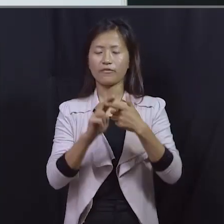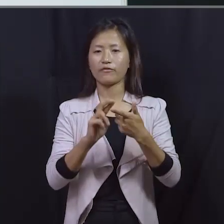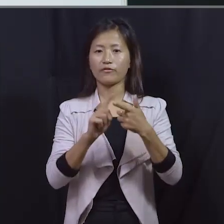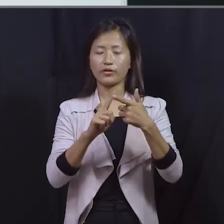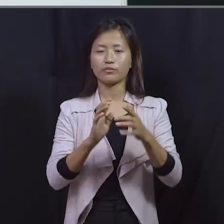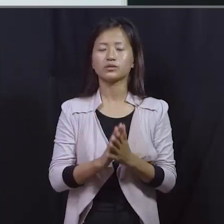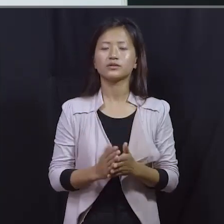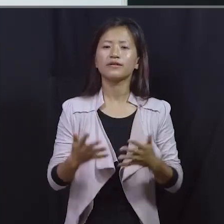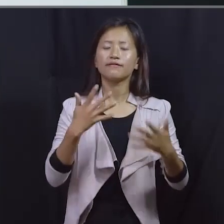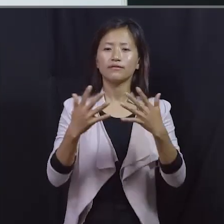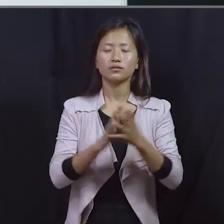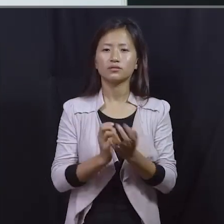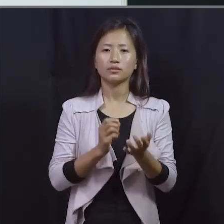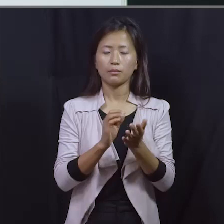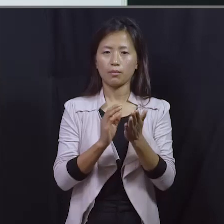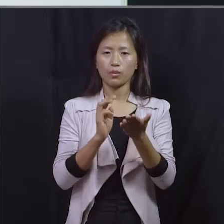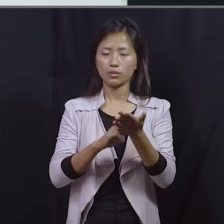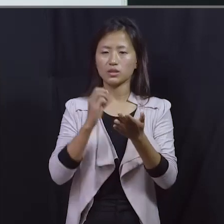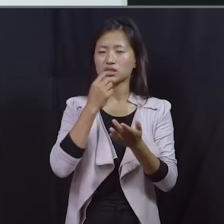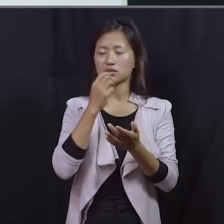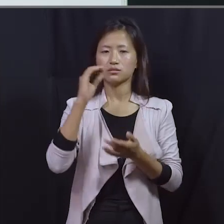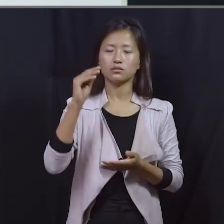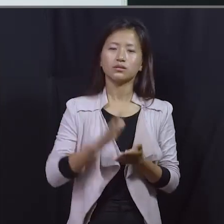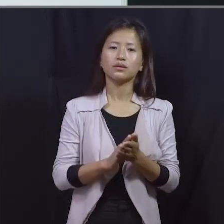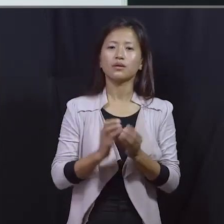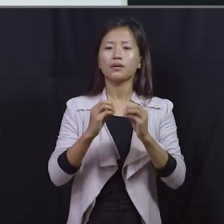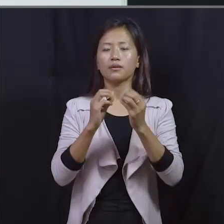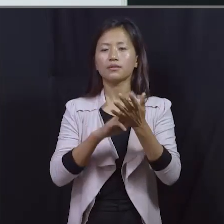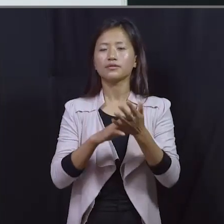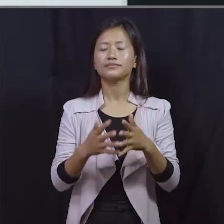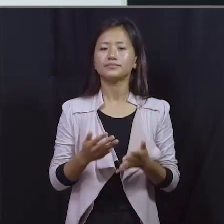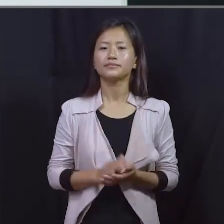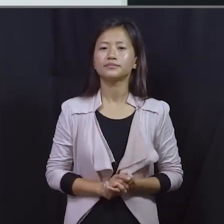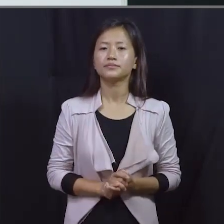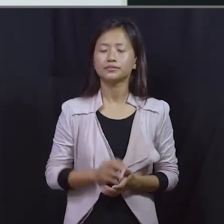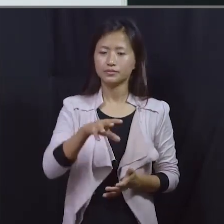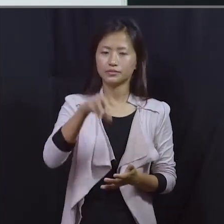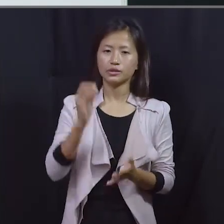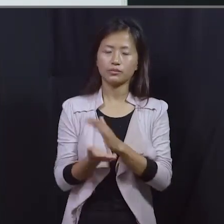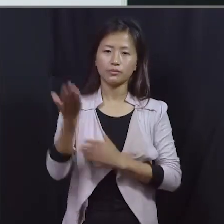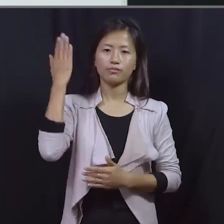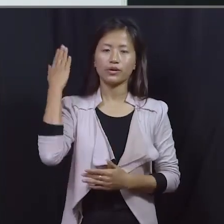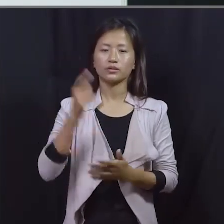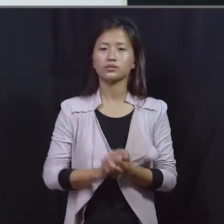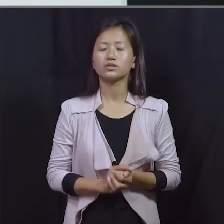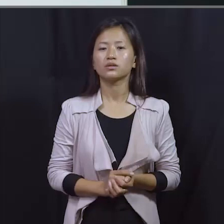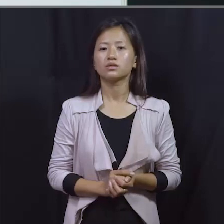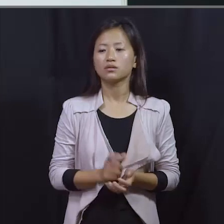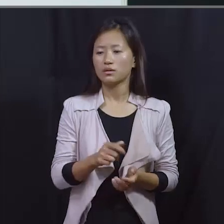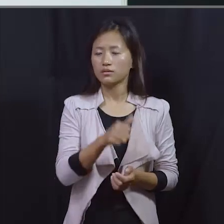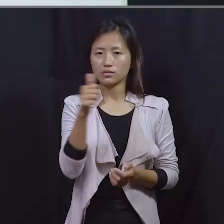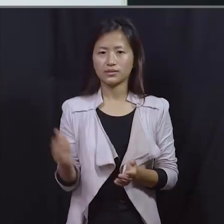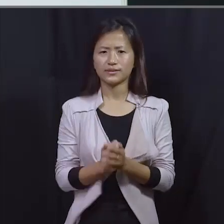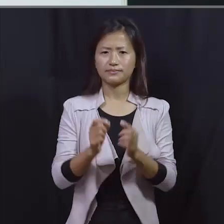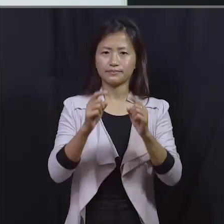cotton boom, it affected the Indian peasants? So for this topic, I'll take you back to another